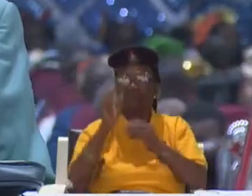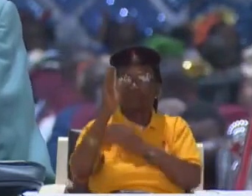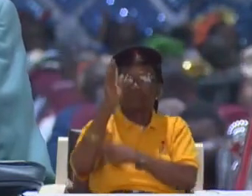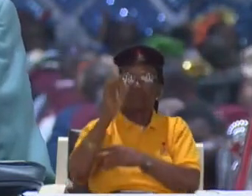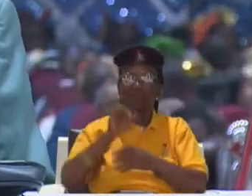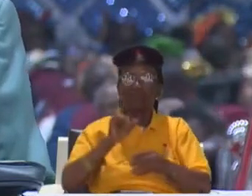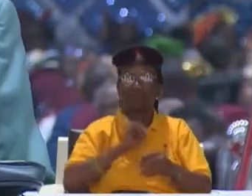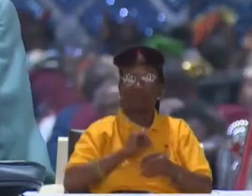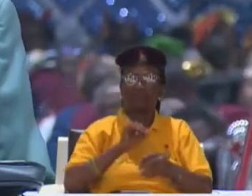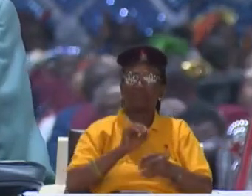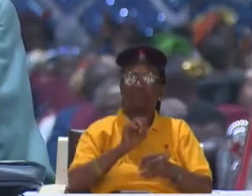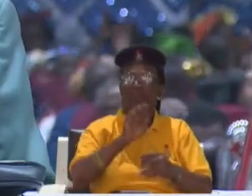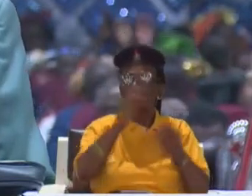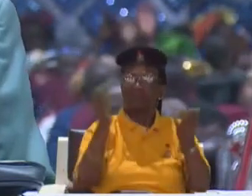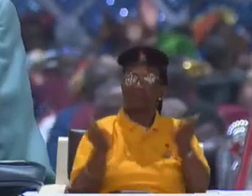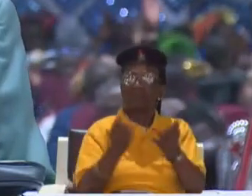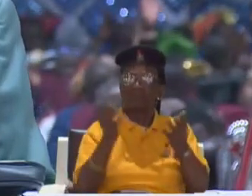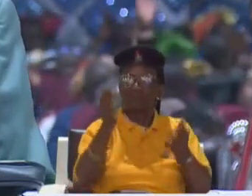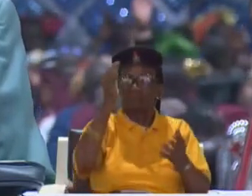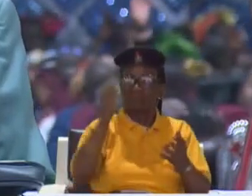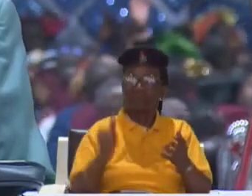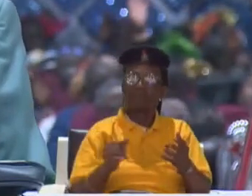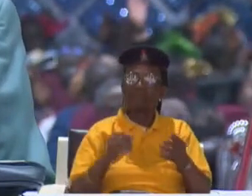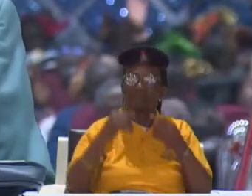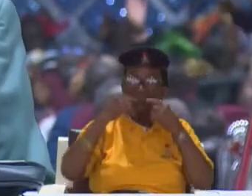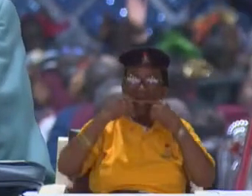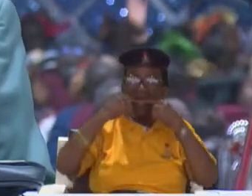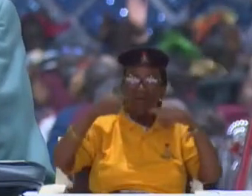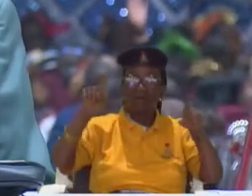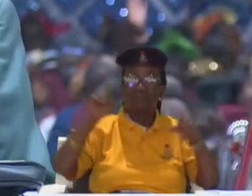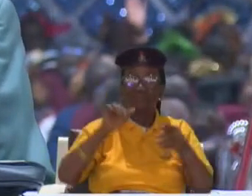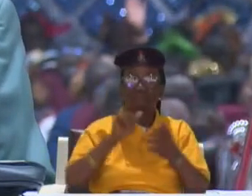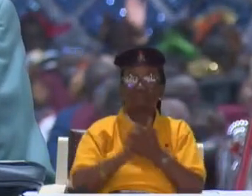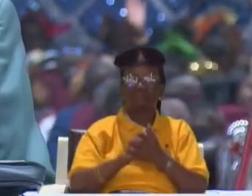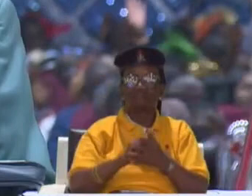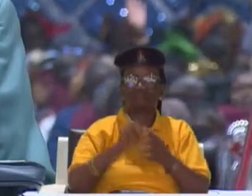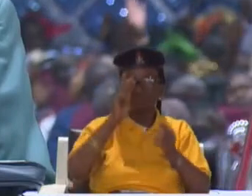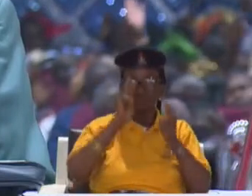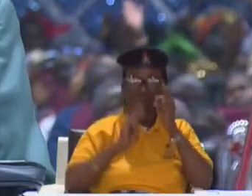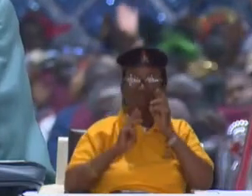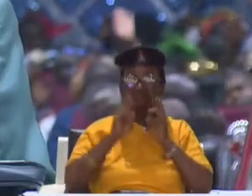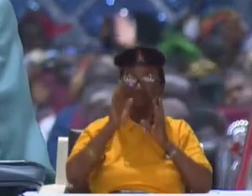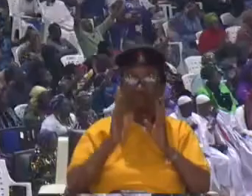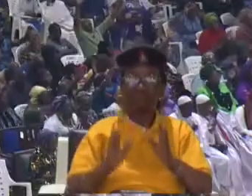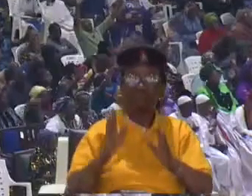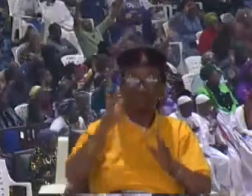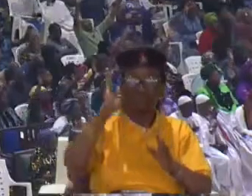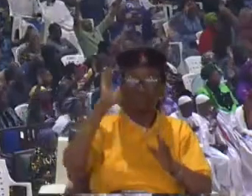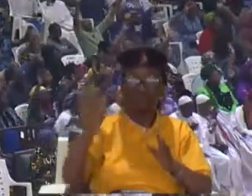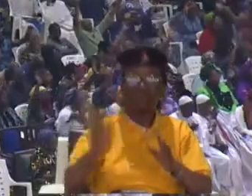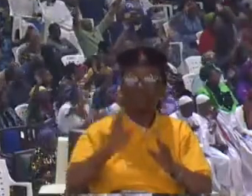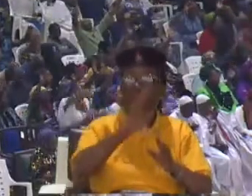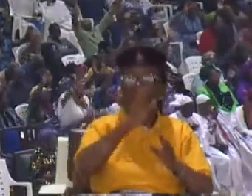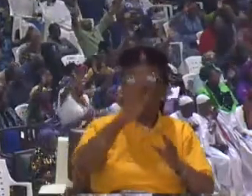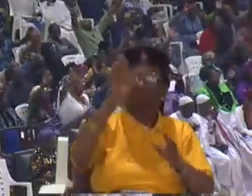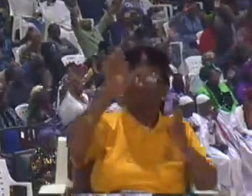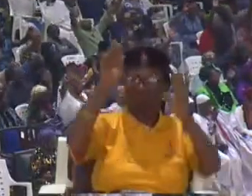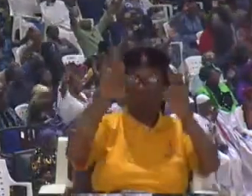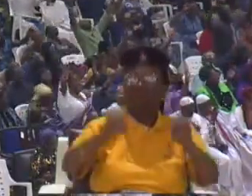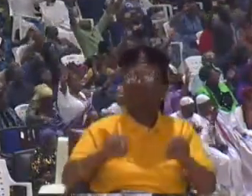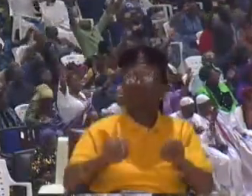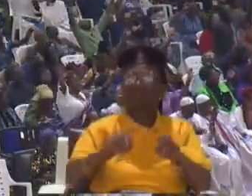hereby decree that weepers will no longer gather in your homes.